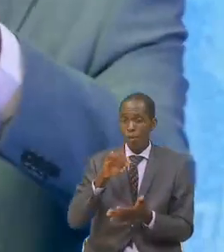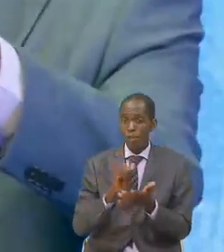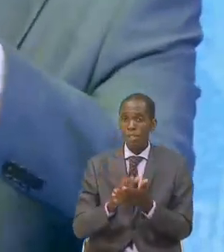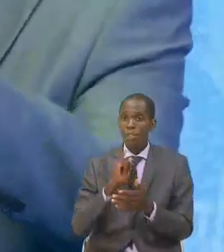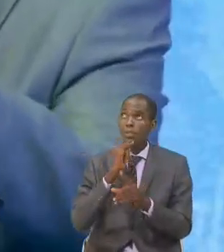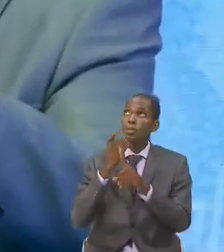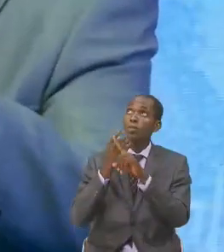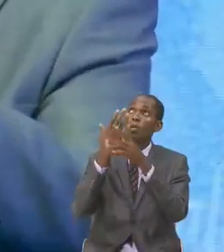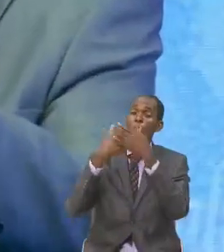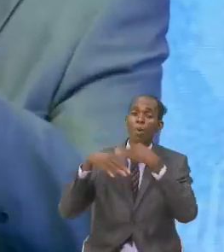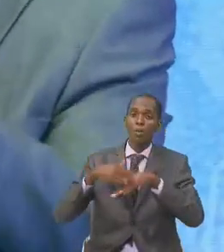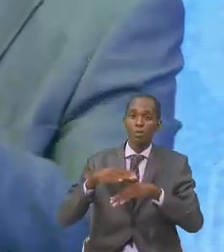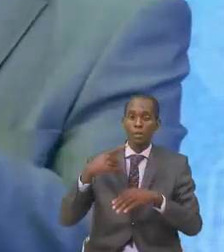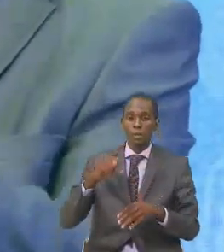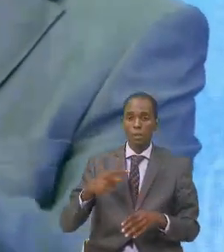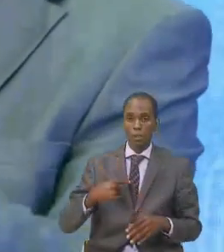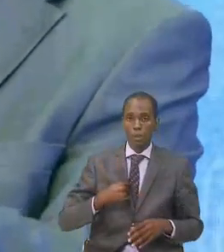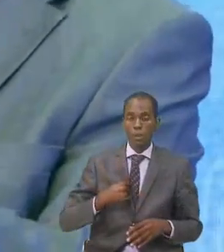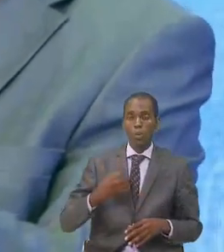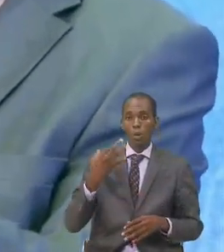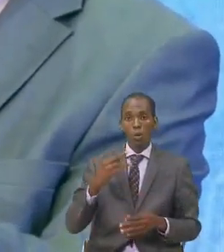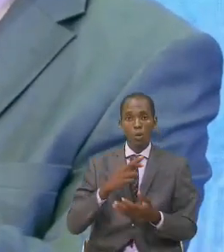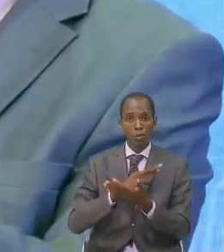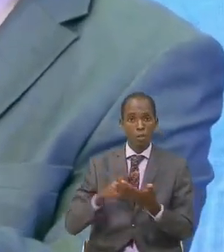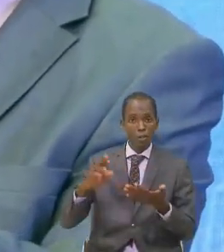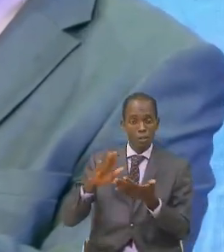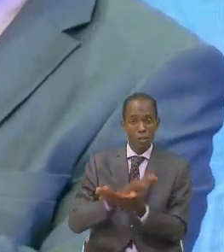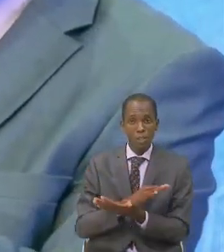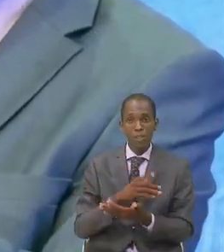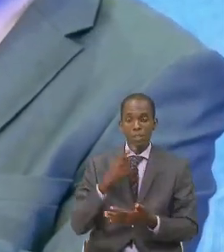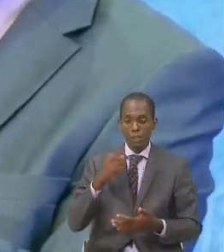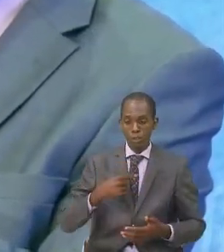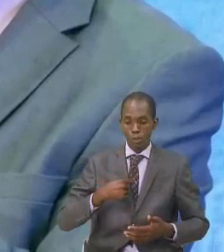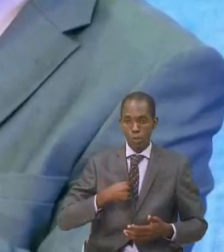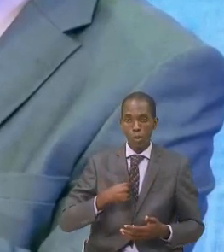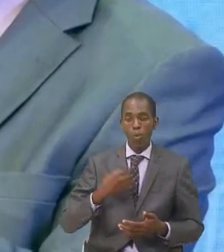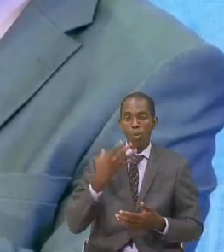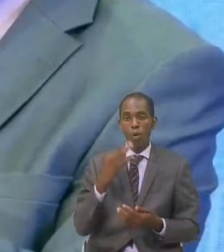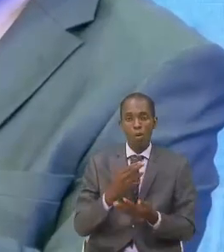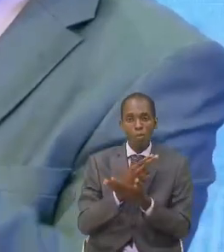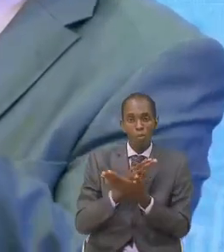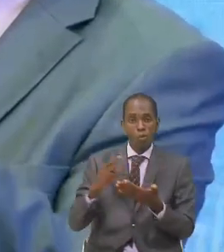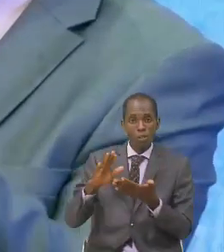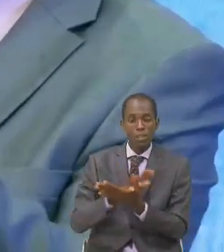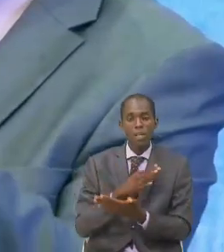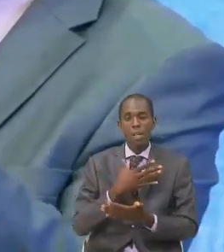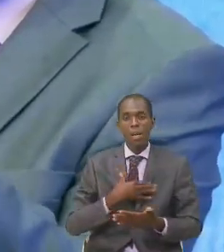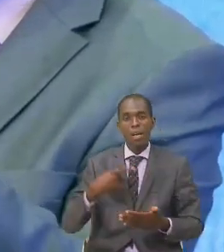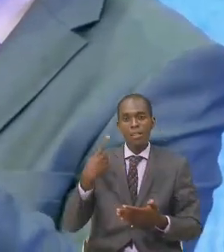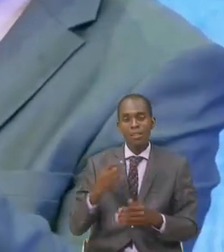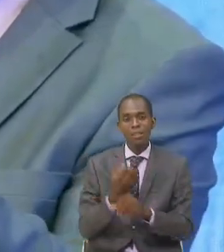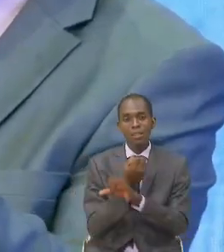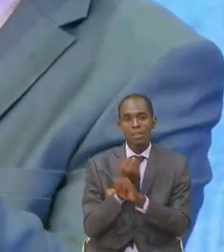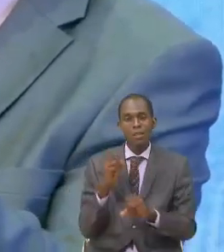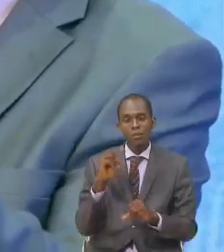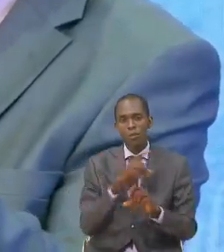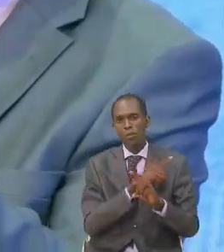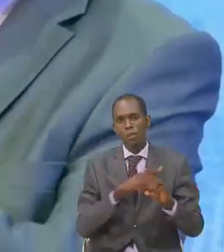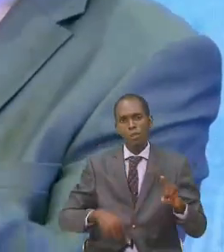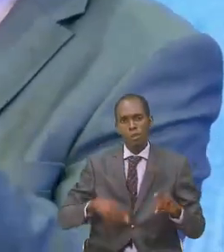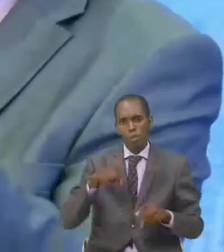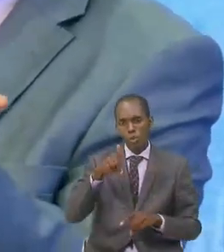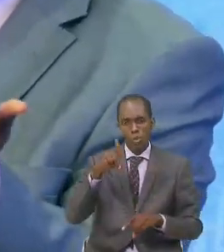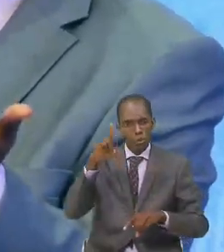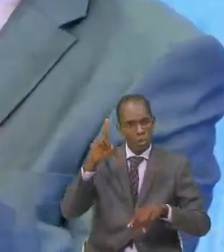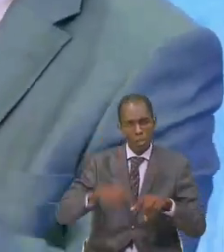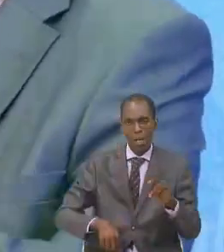Now this one that is sewn in heaven, the robe of righteousness, and the robe, the garment of holiness,